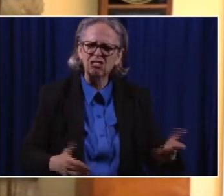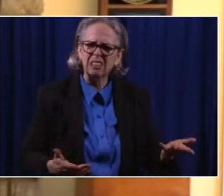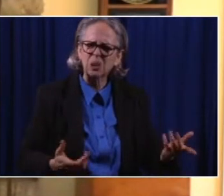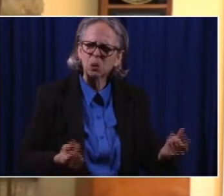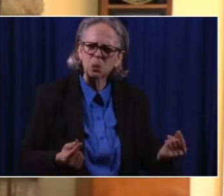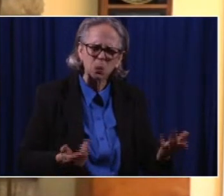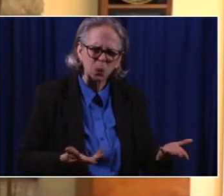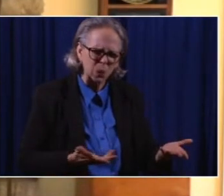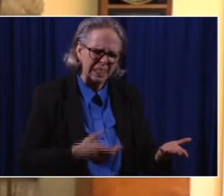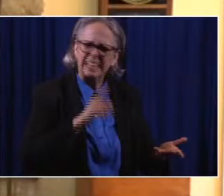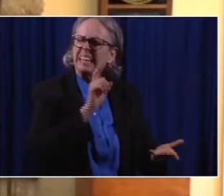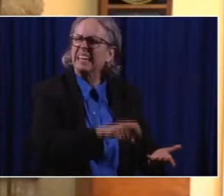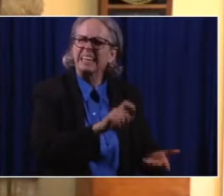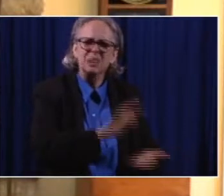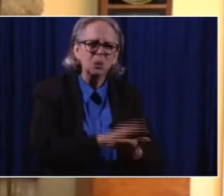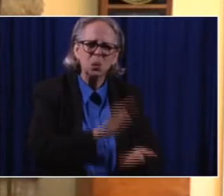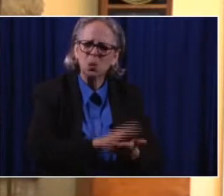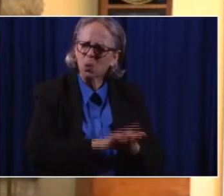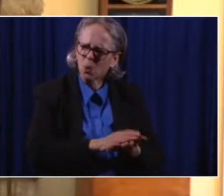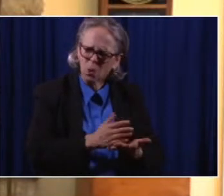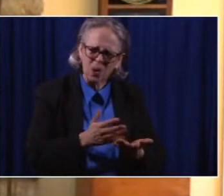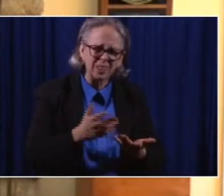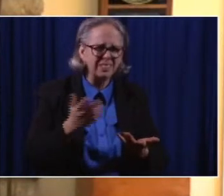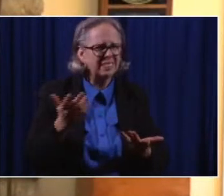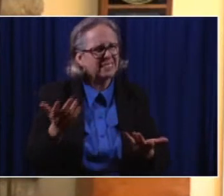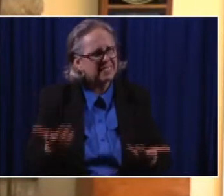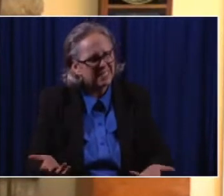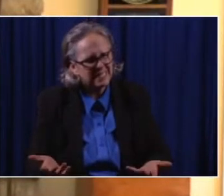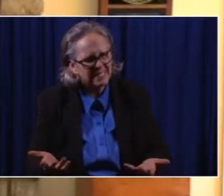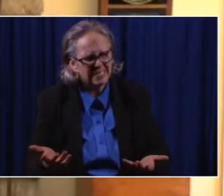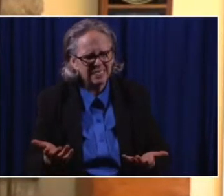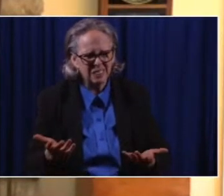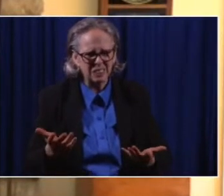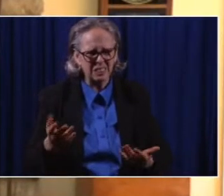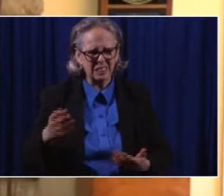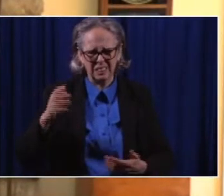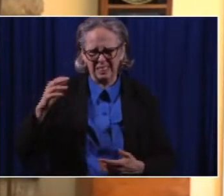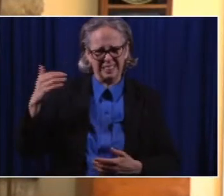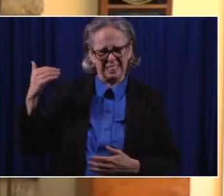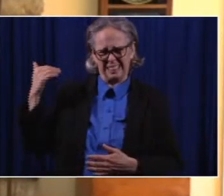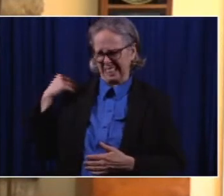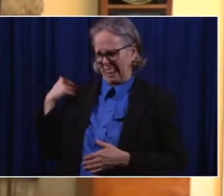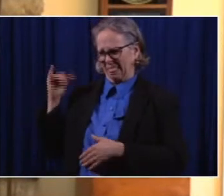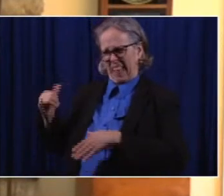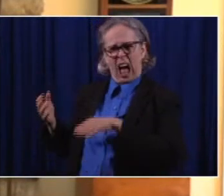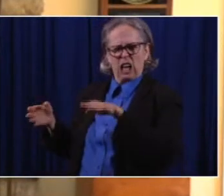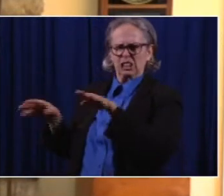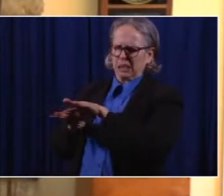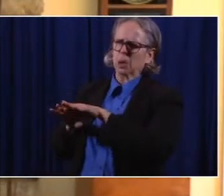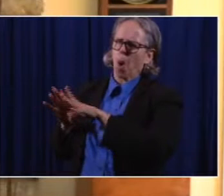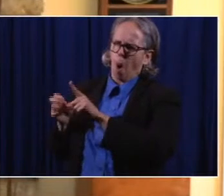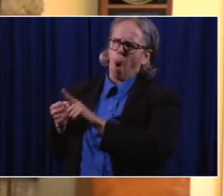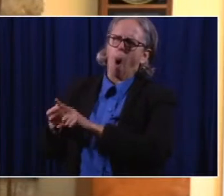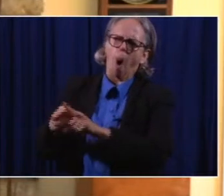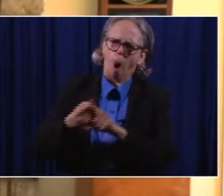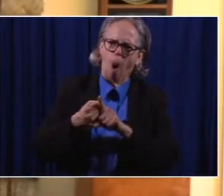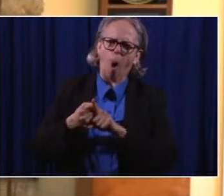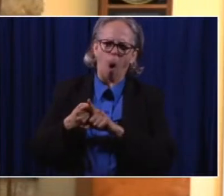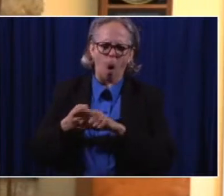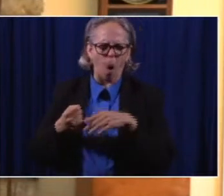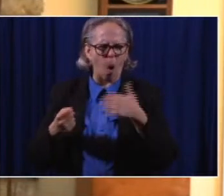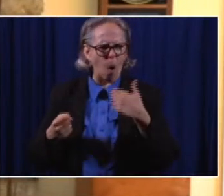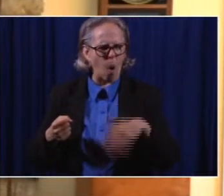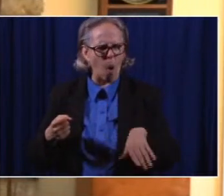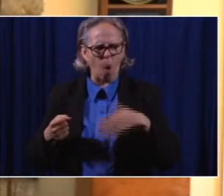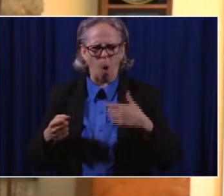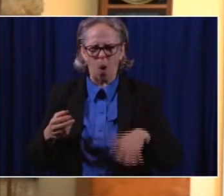We know that when we had the previous shutdown, that we had fewer cases of child abuse reported. I